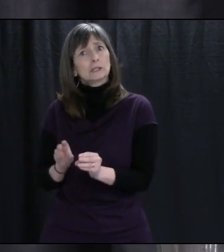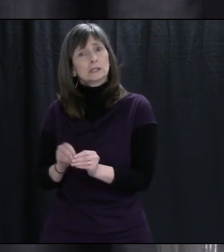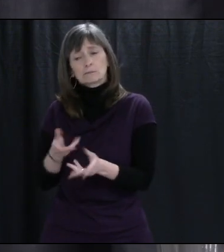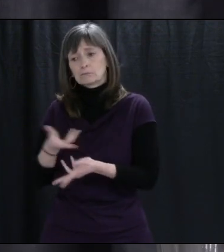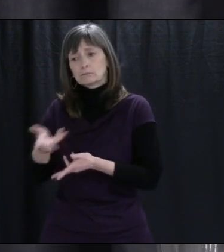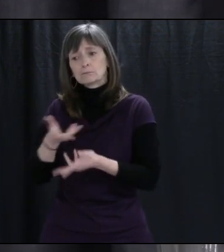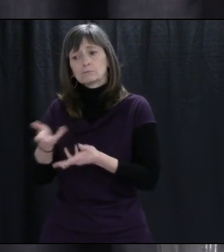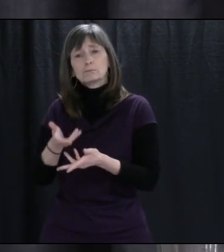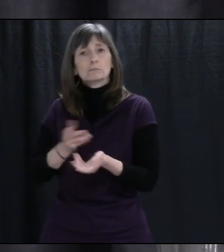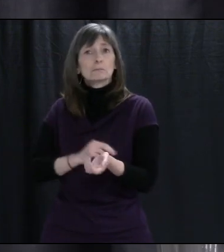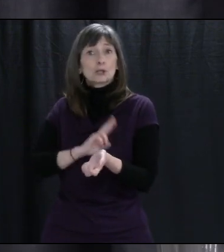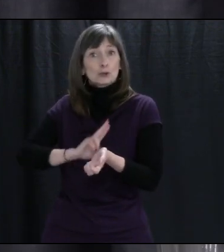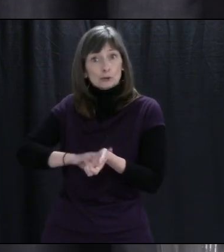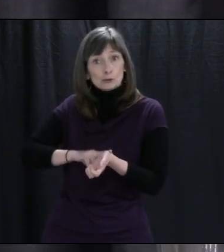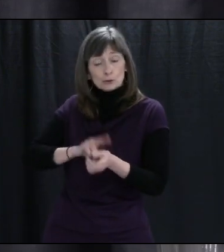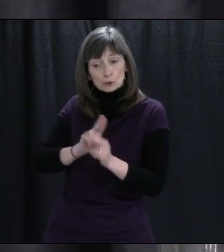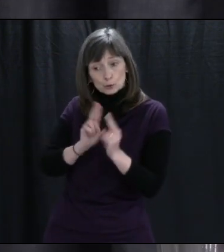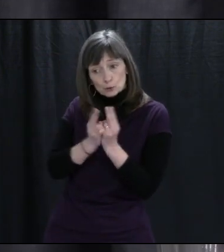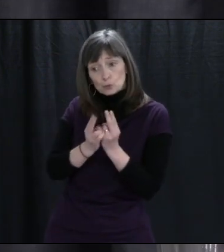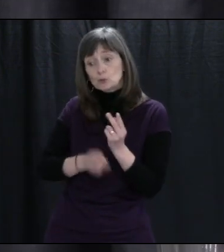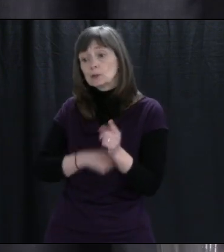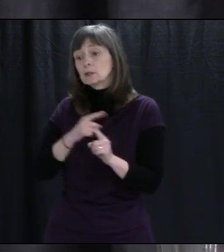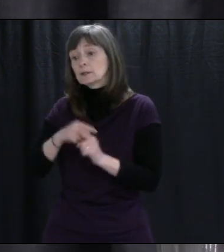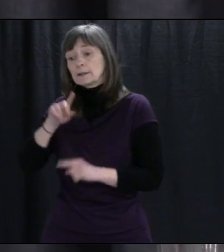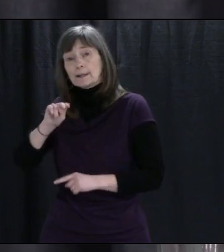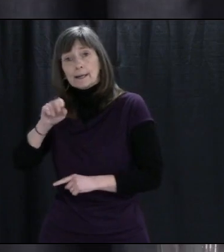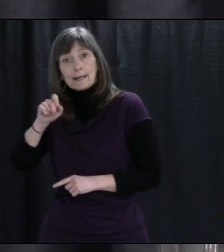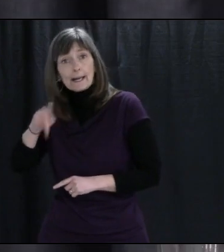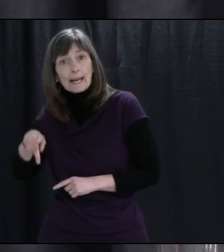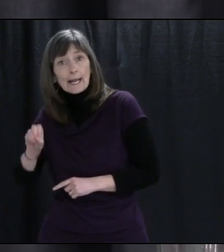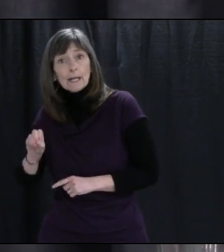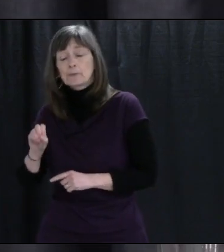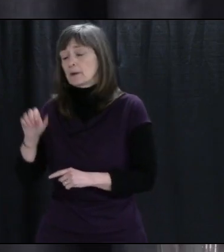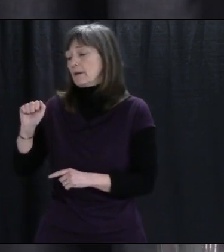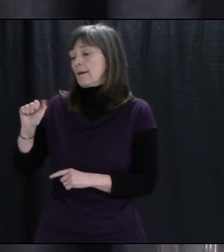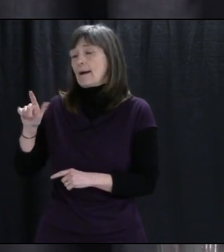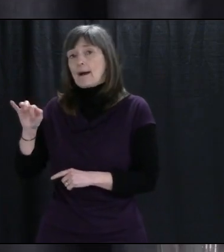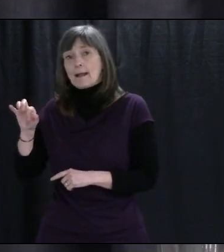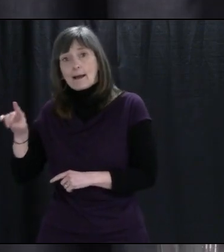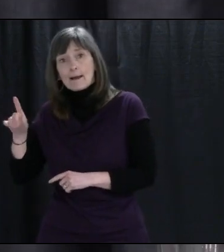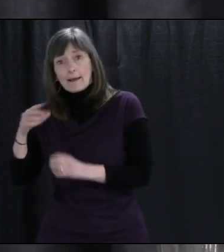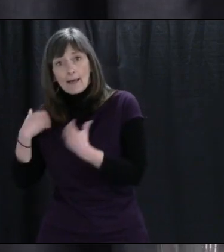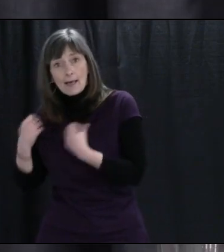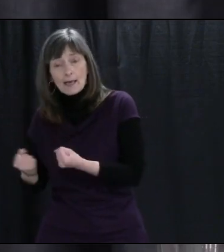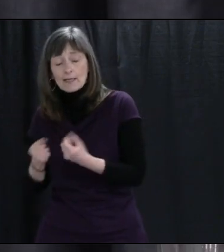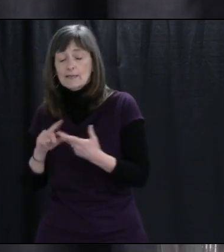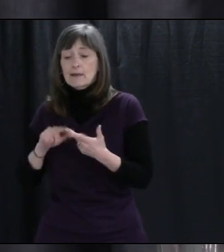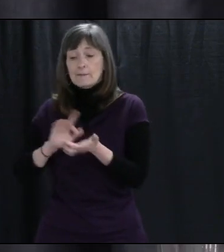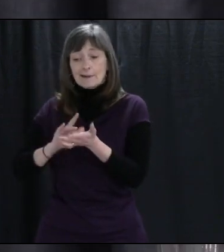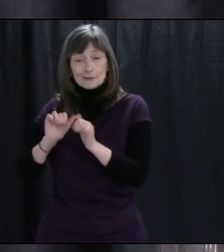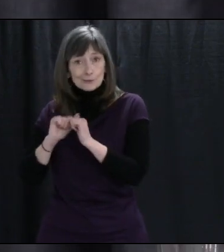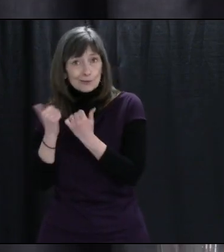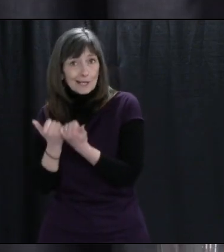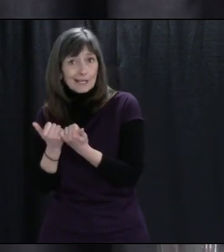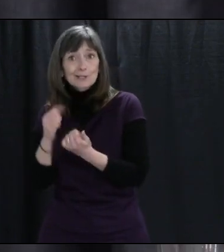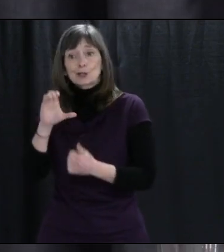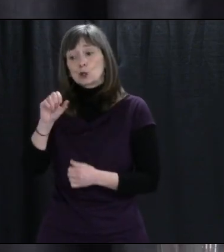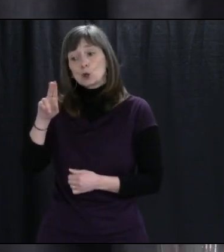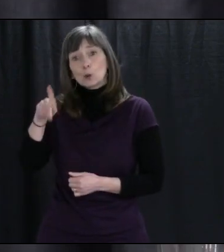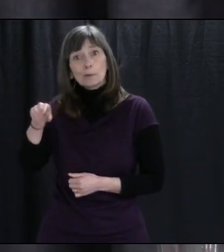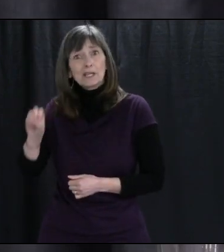with not just the Nurses Union, but NAPE and Allied Health Professionals, QP, the Medical Association, these kind of